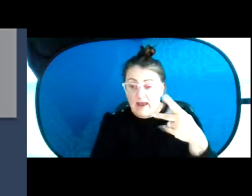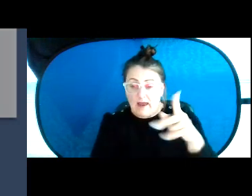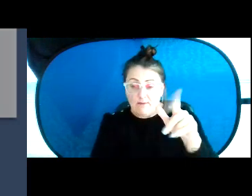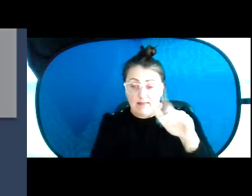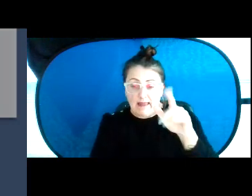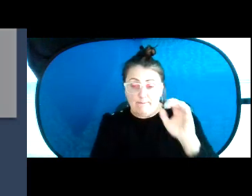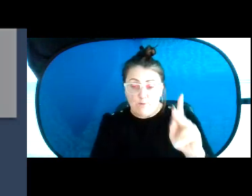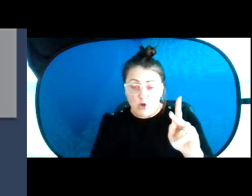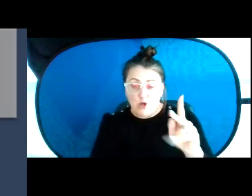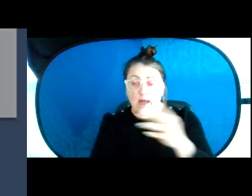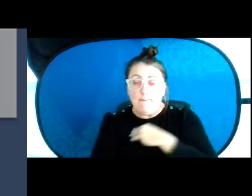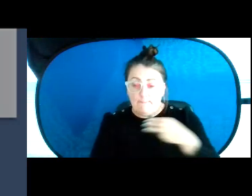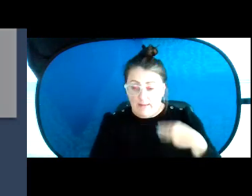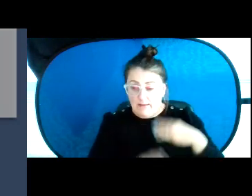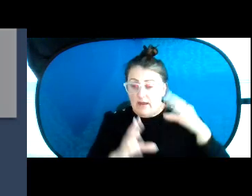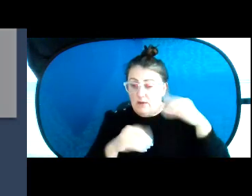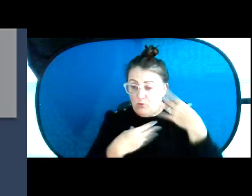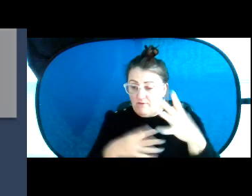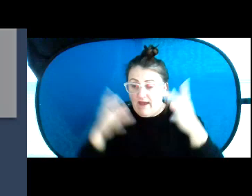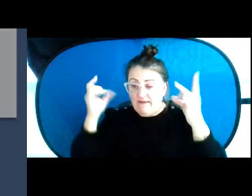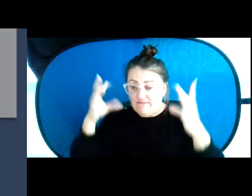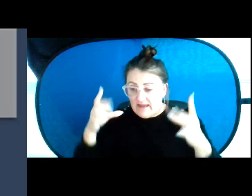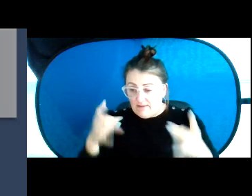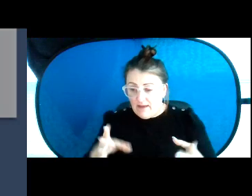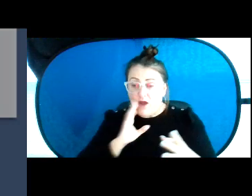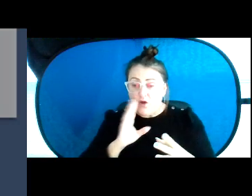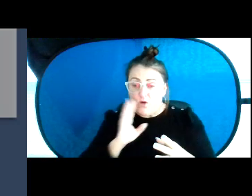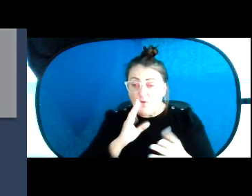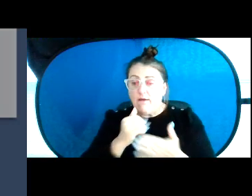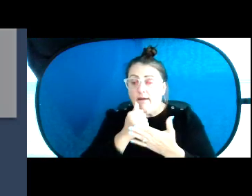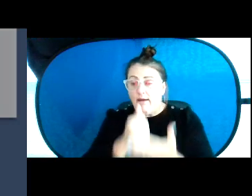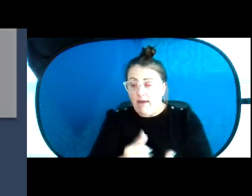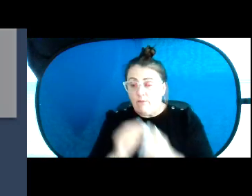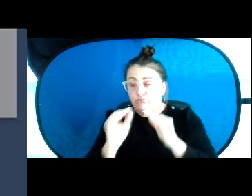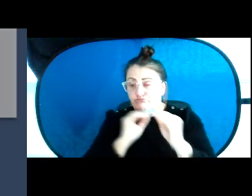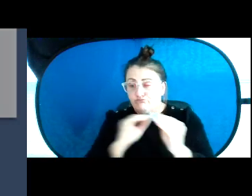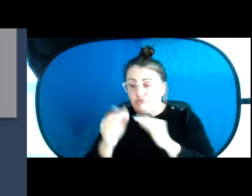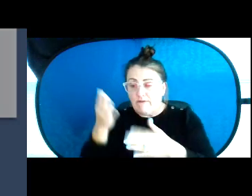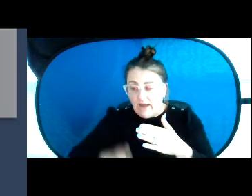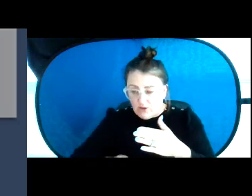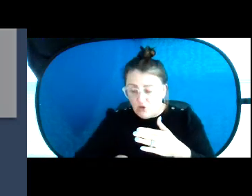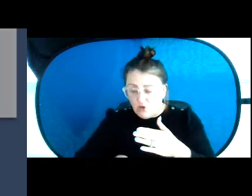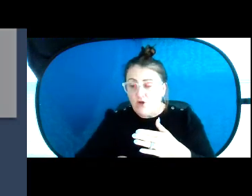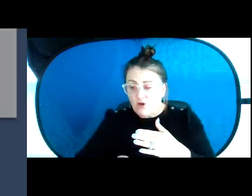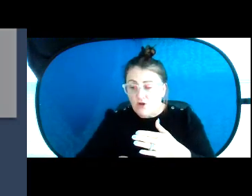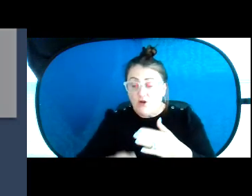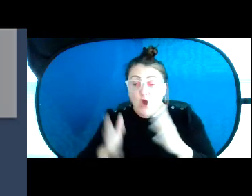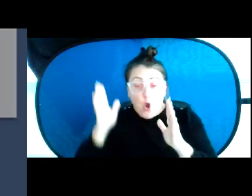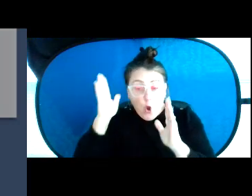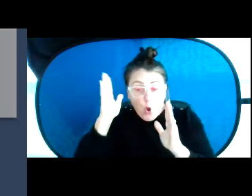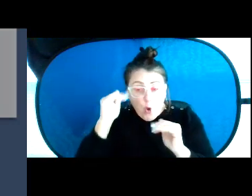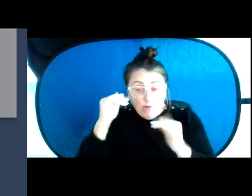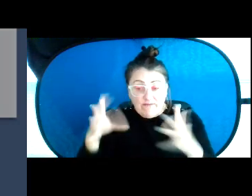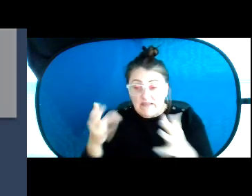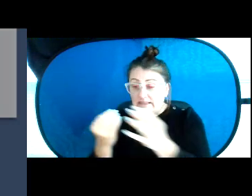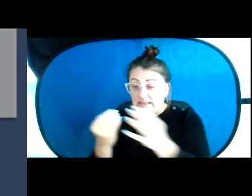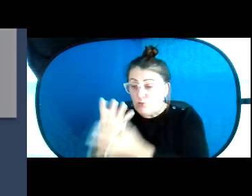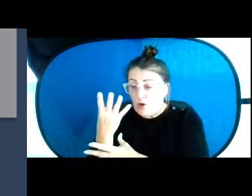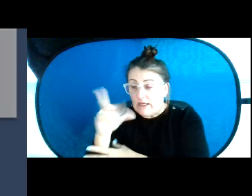members were asked to provide feedback that will inform the final version with anticipated completion in spring